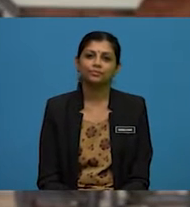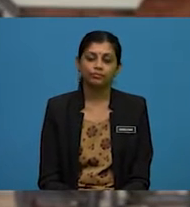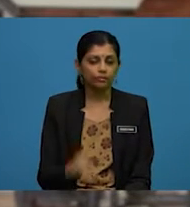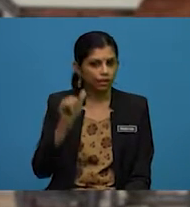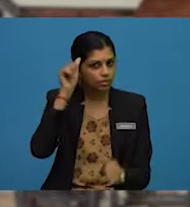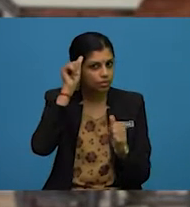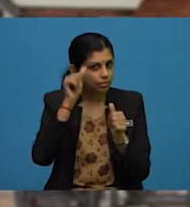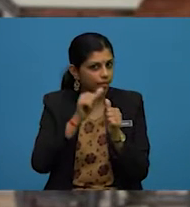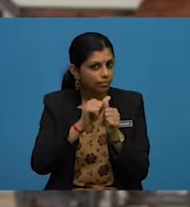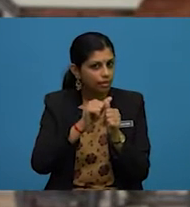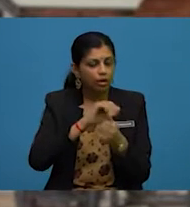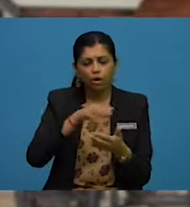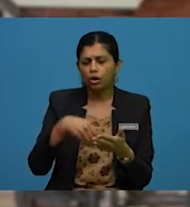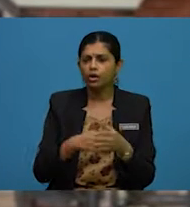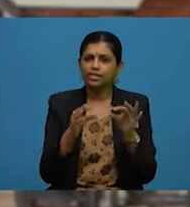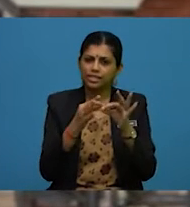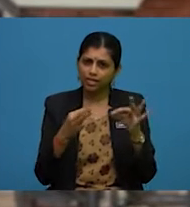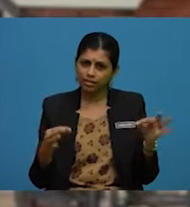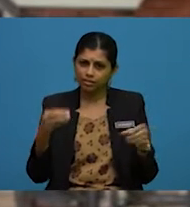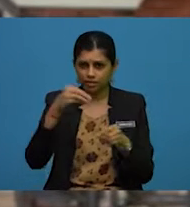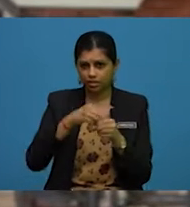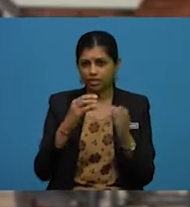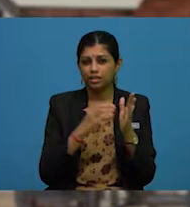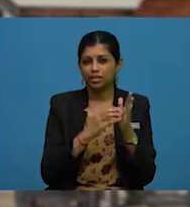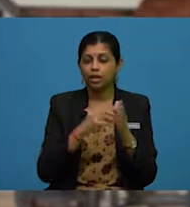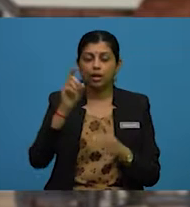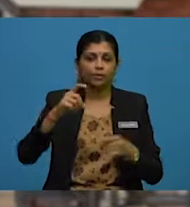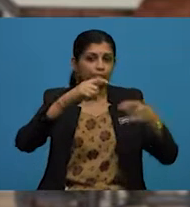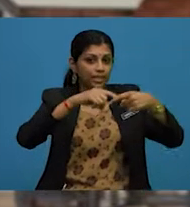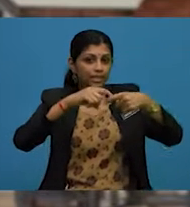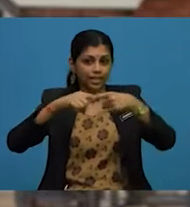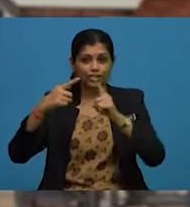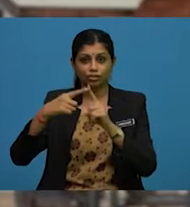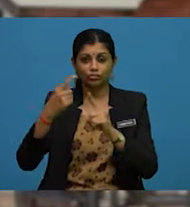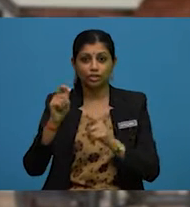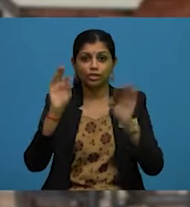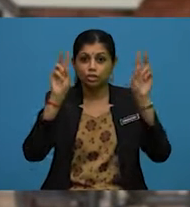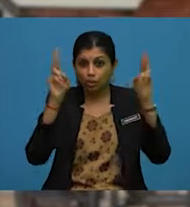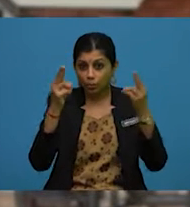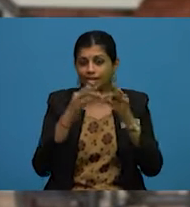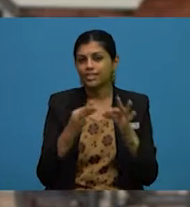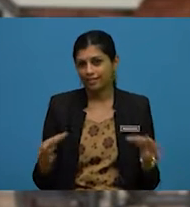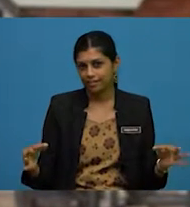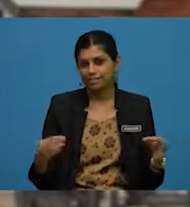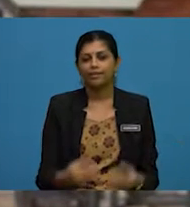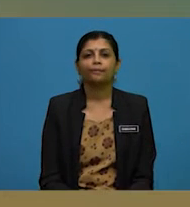Yes, remember that all the sentences in a paragraph must be connected to the topic sentence.